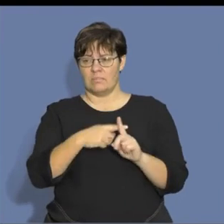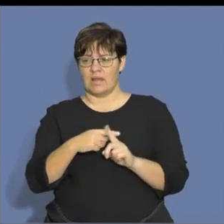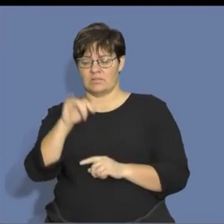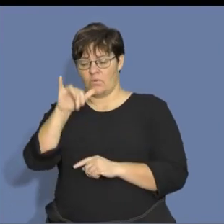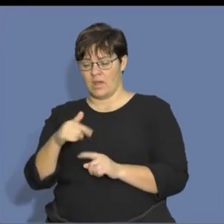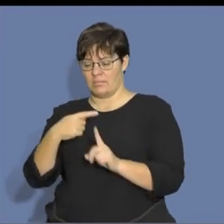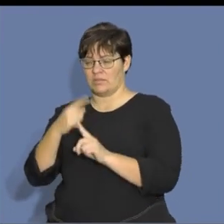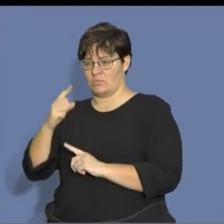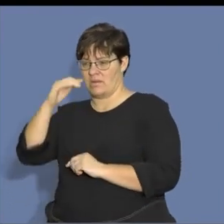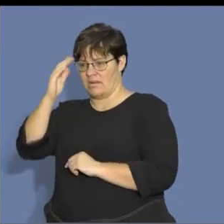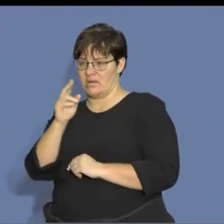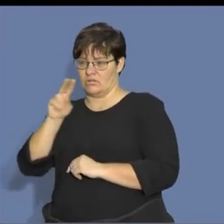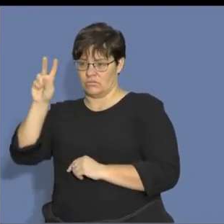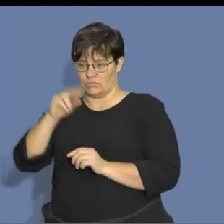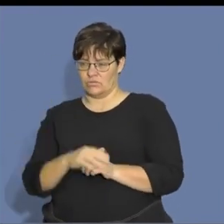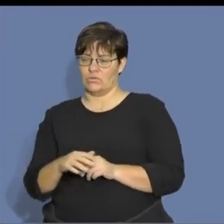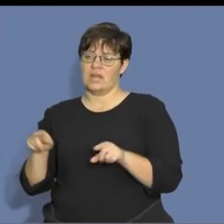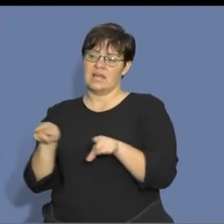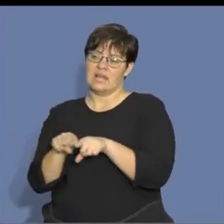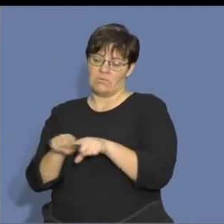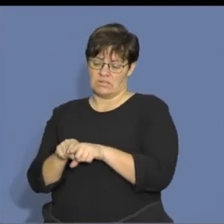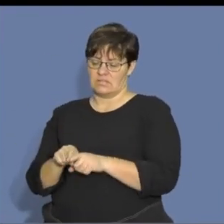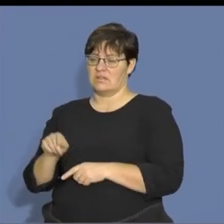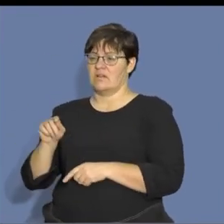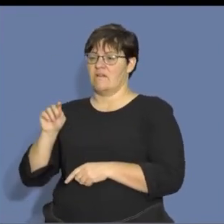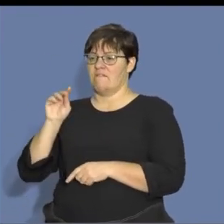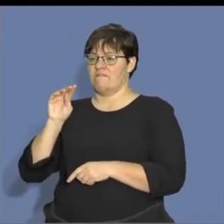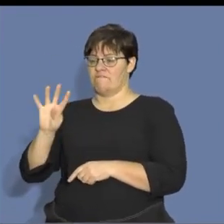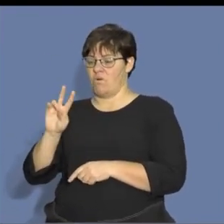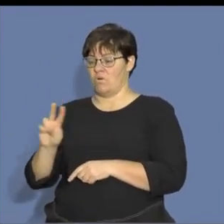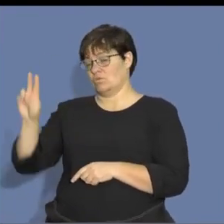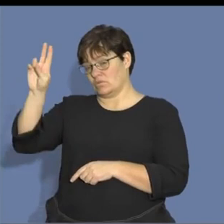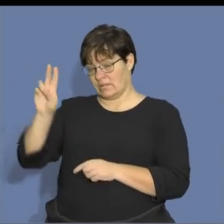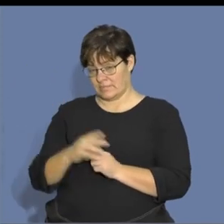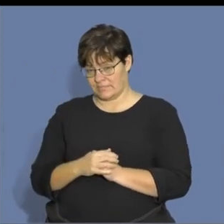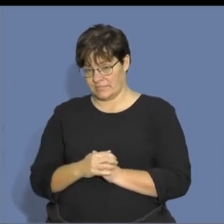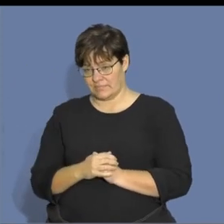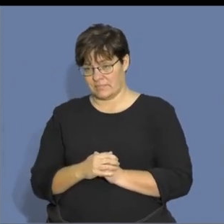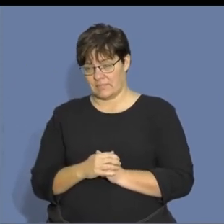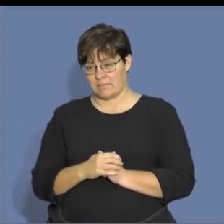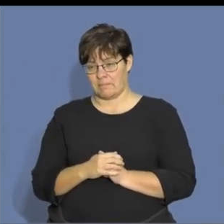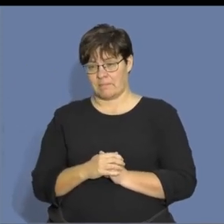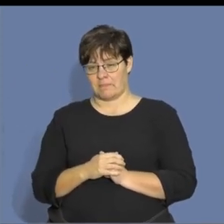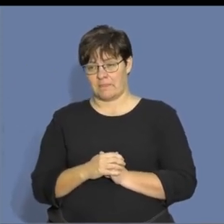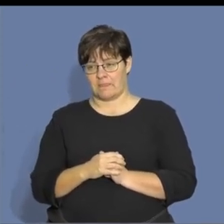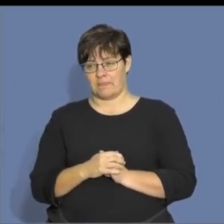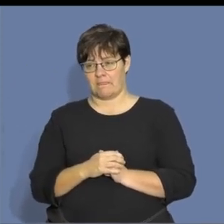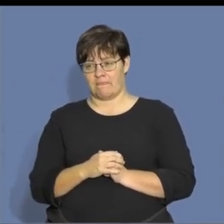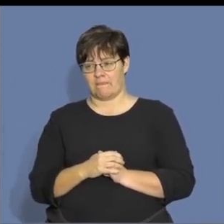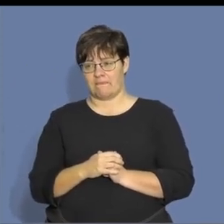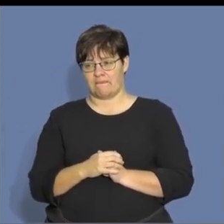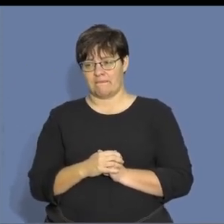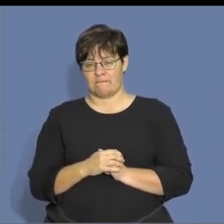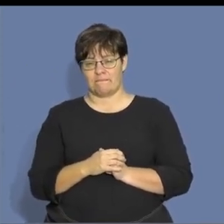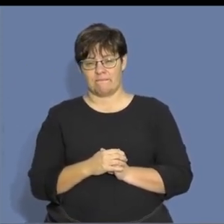line here. And I'm going to get x minus 3 squared plus y plus 1 squared is equal to